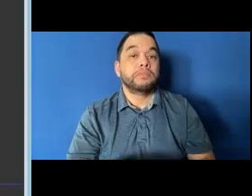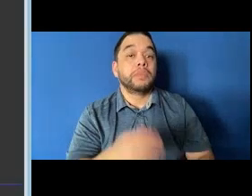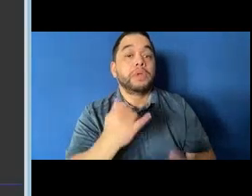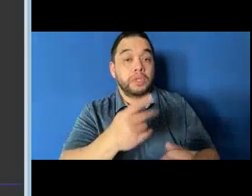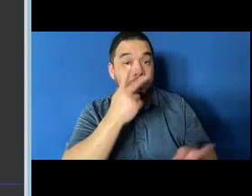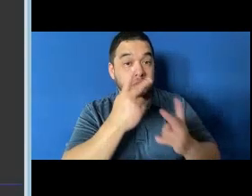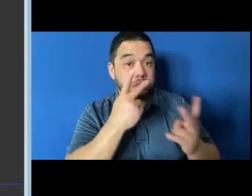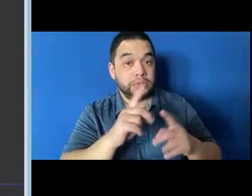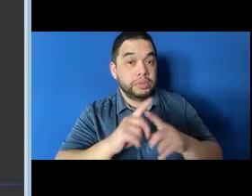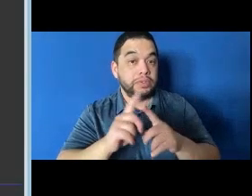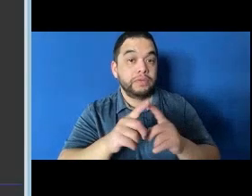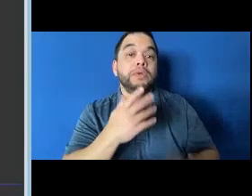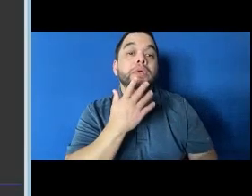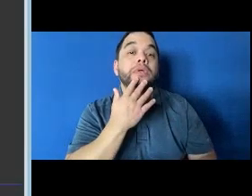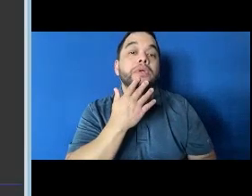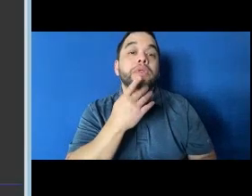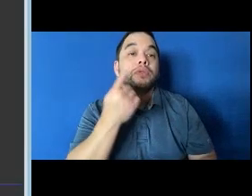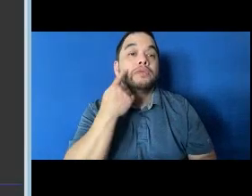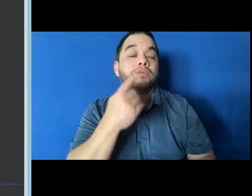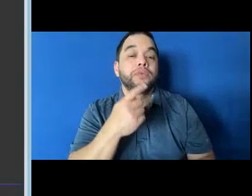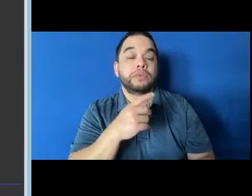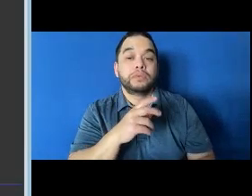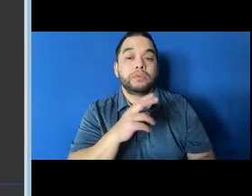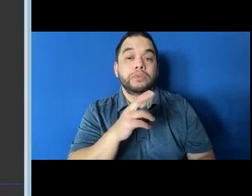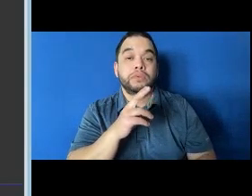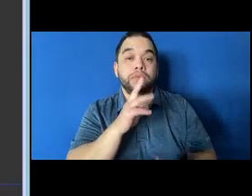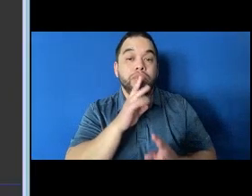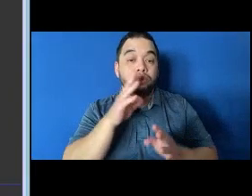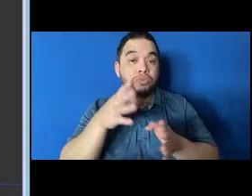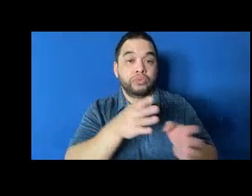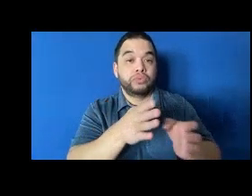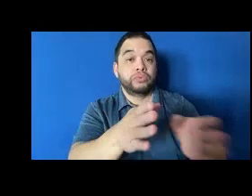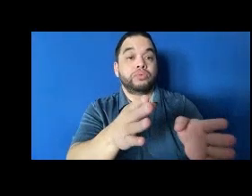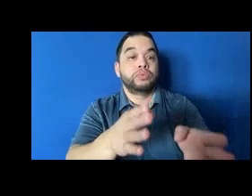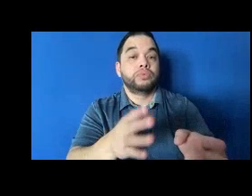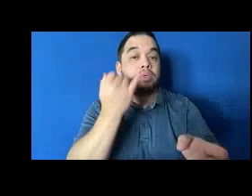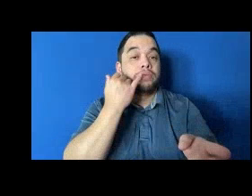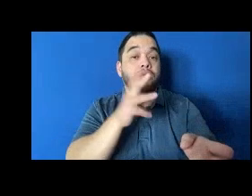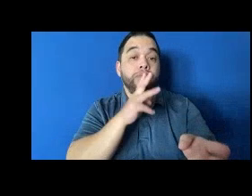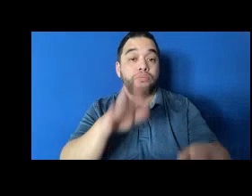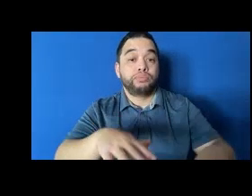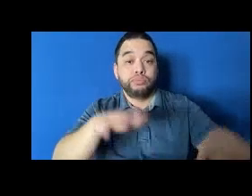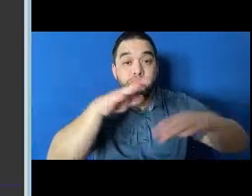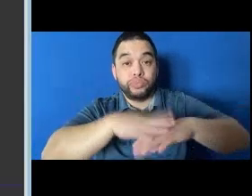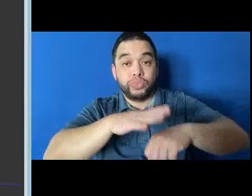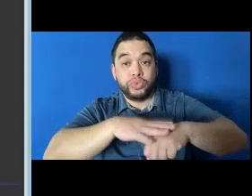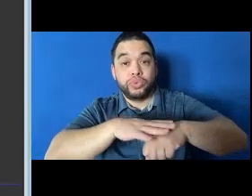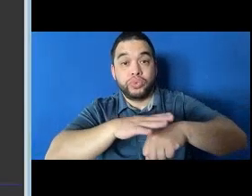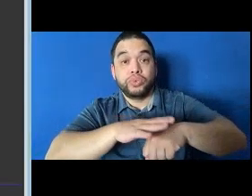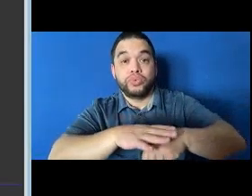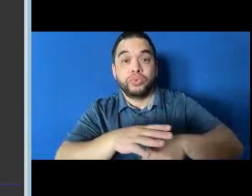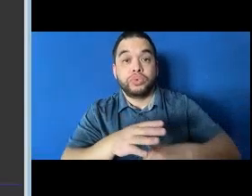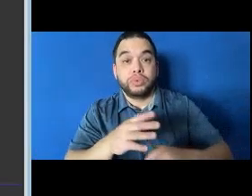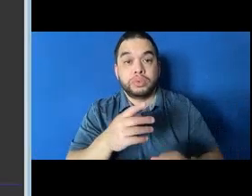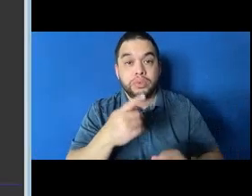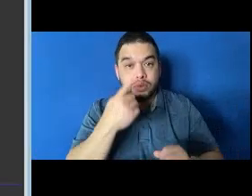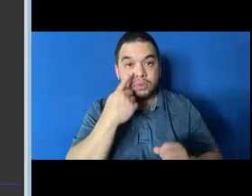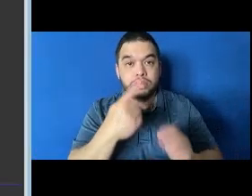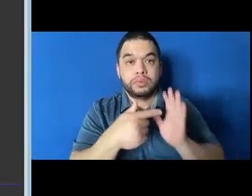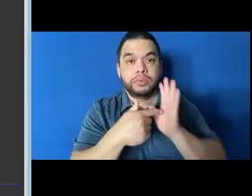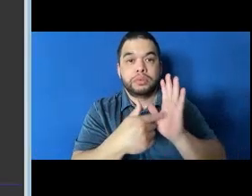por map colores are dependiendo differentiated by de color, inundación que se encuentre el río. depending on the levels of flood that the river might be in.